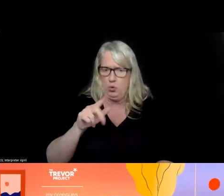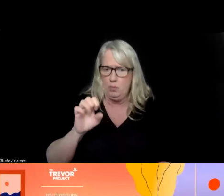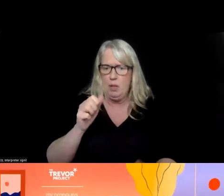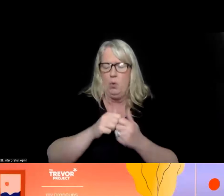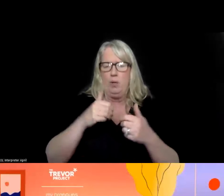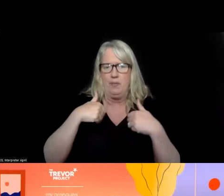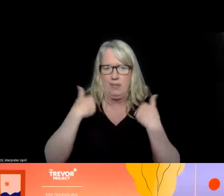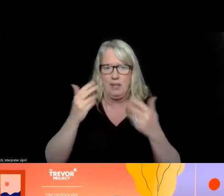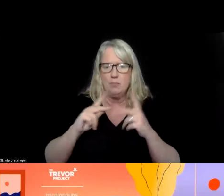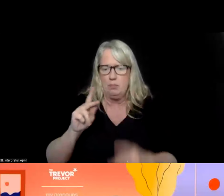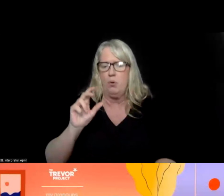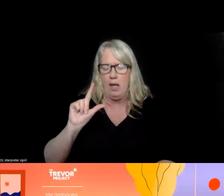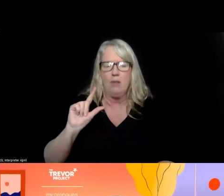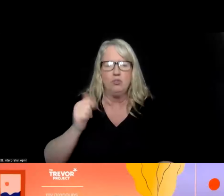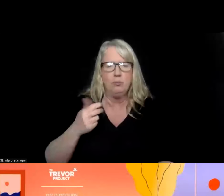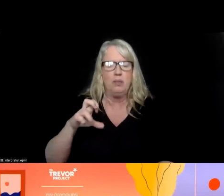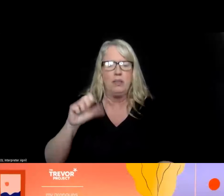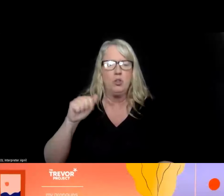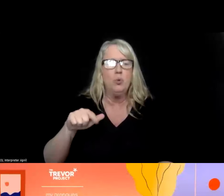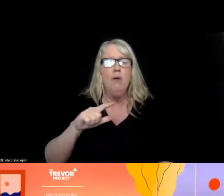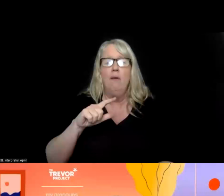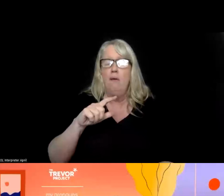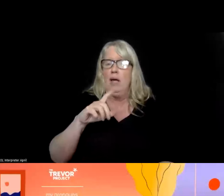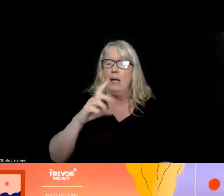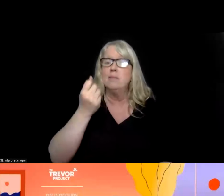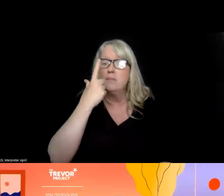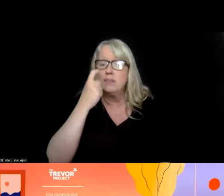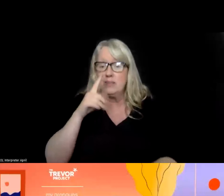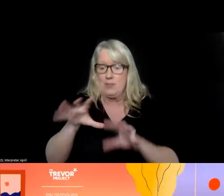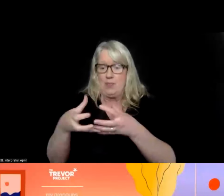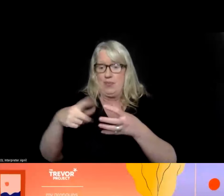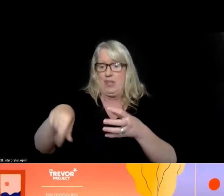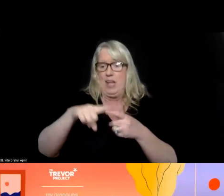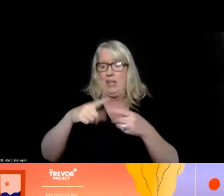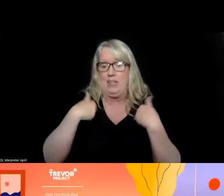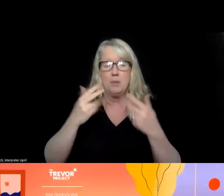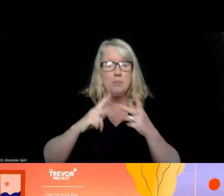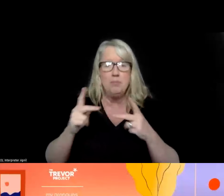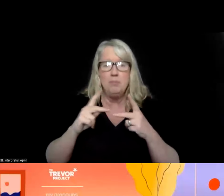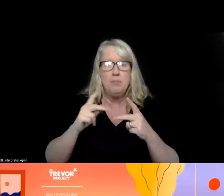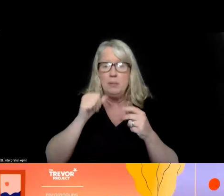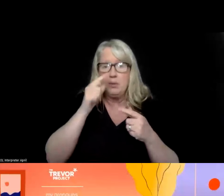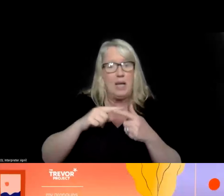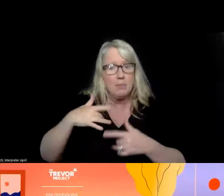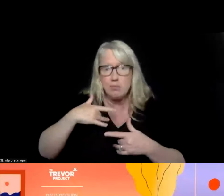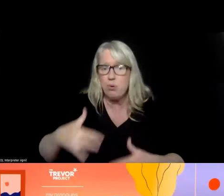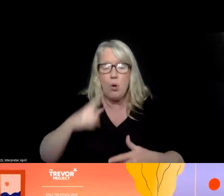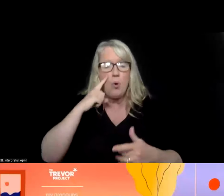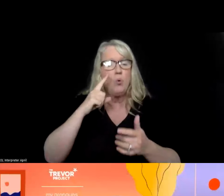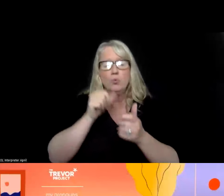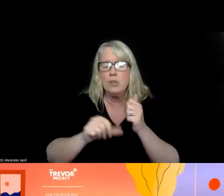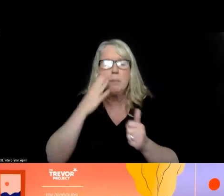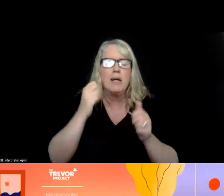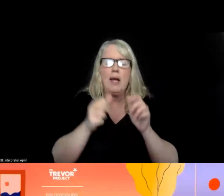young people, it's always important to clarify that LGBTQ young people are not inherently prone to suicide risk because of their